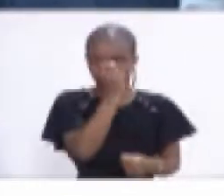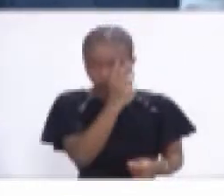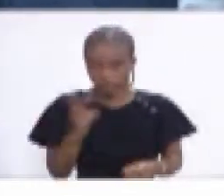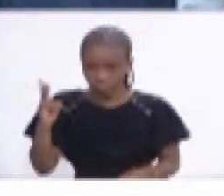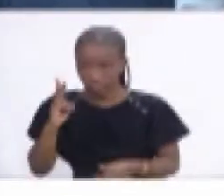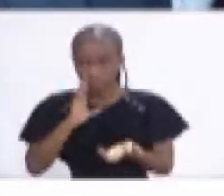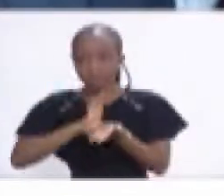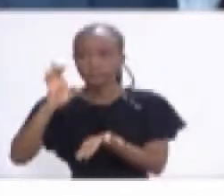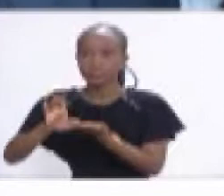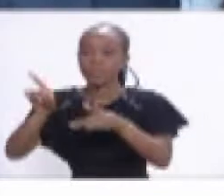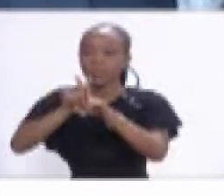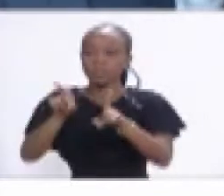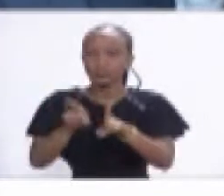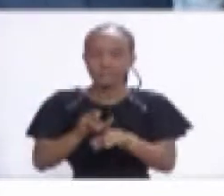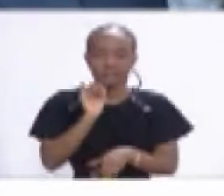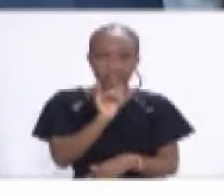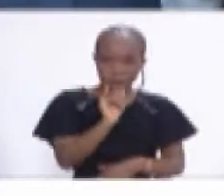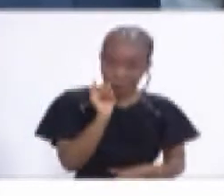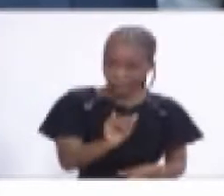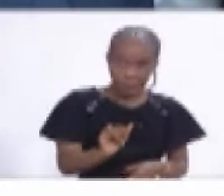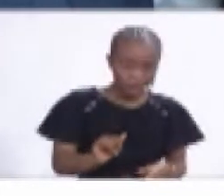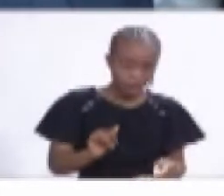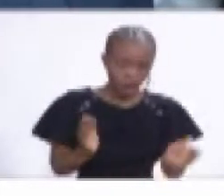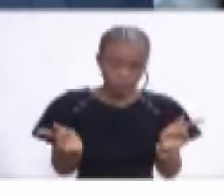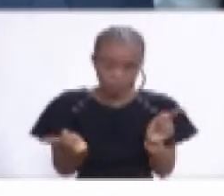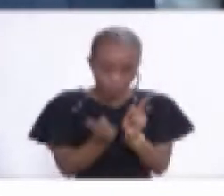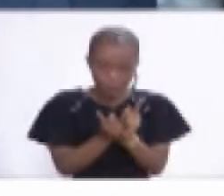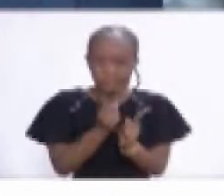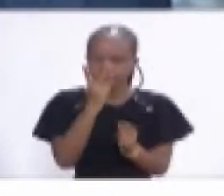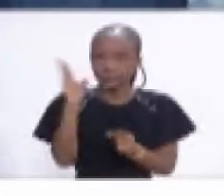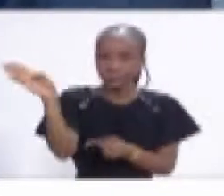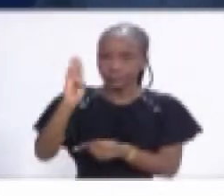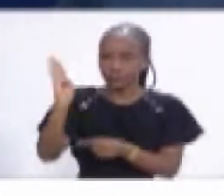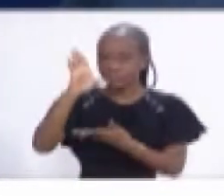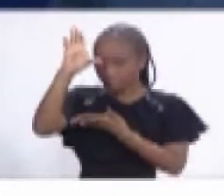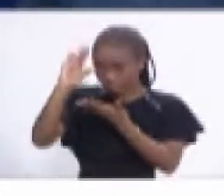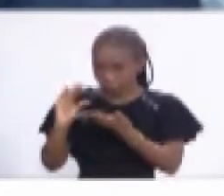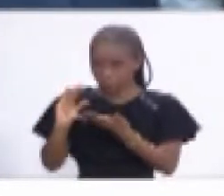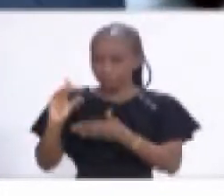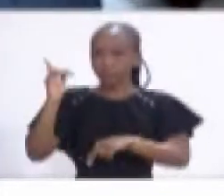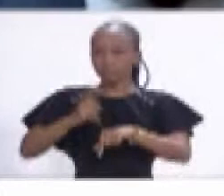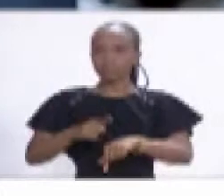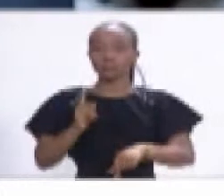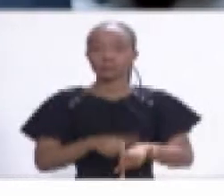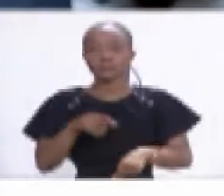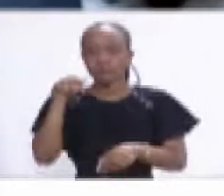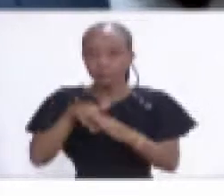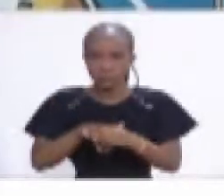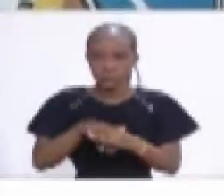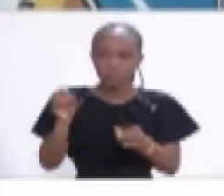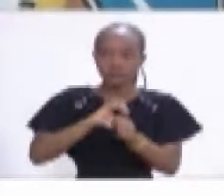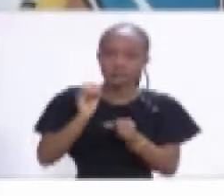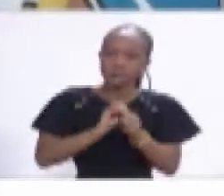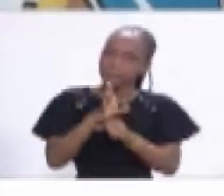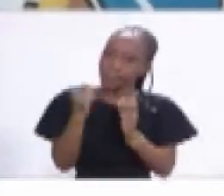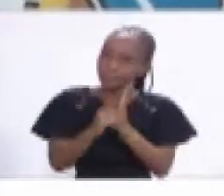2021-2022 budget. This is a close to 2 billion reduction when we are in the middle of COVID.